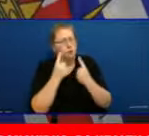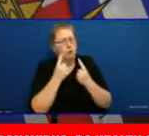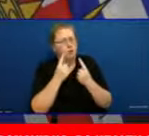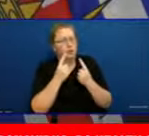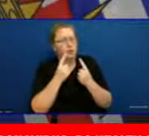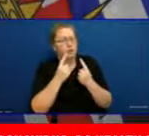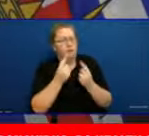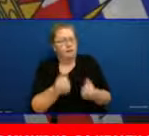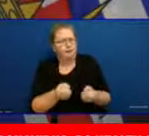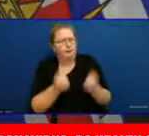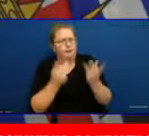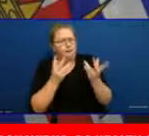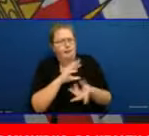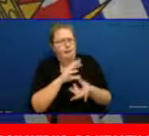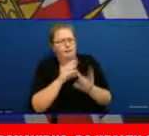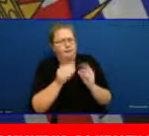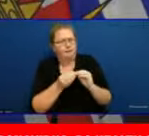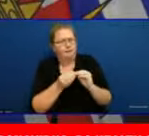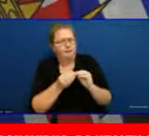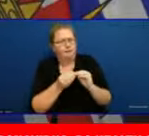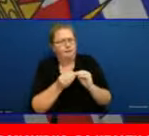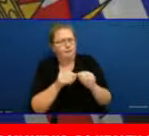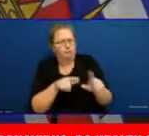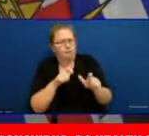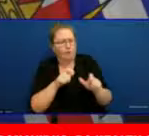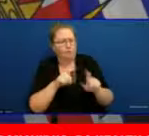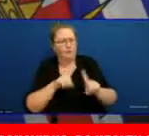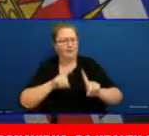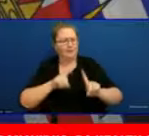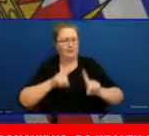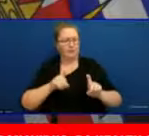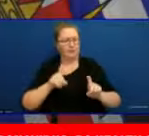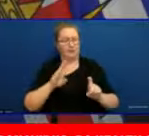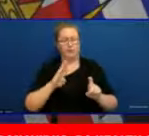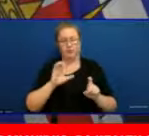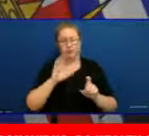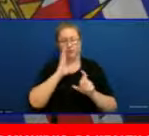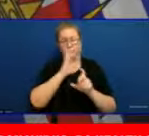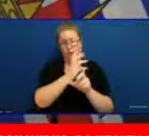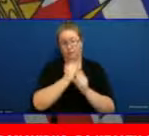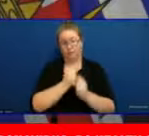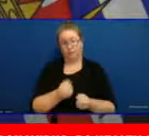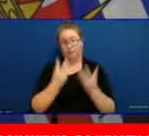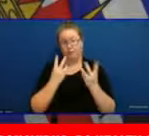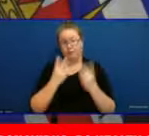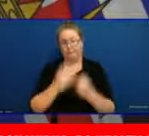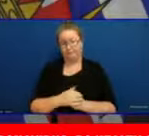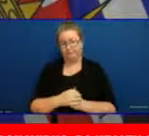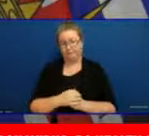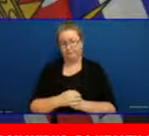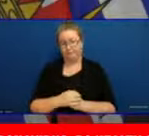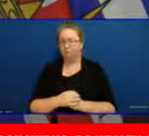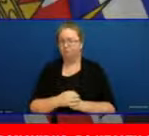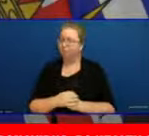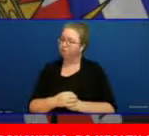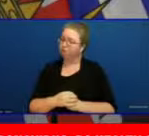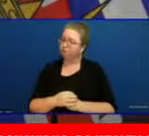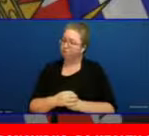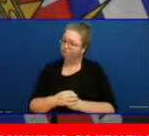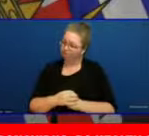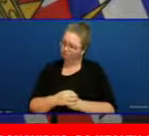That's pretty much it. I'm wondering if you know off the top of your head how many of these tests BC is set to receive from